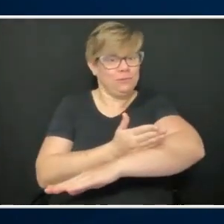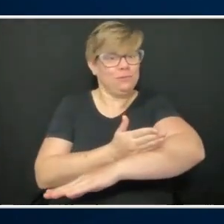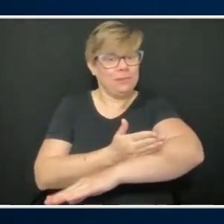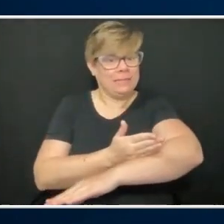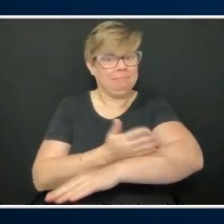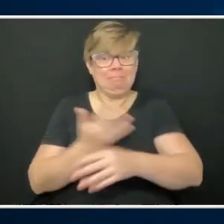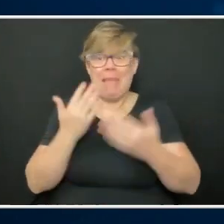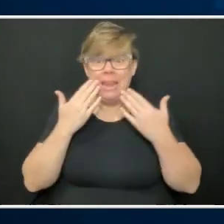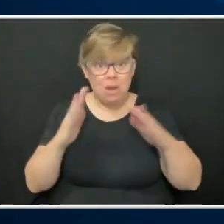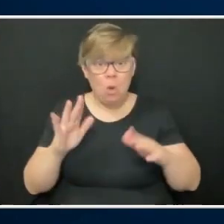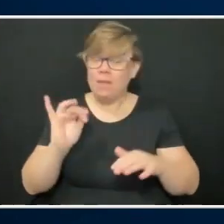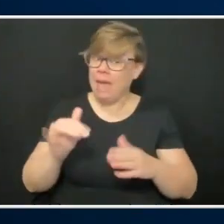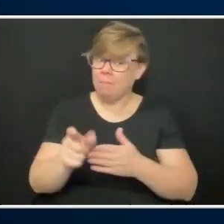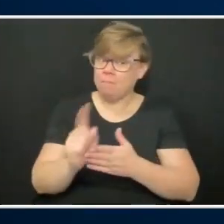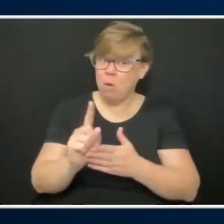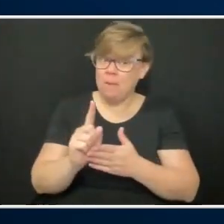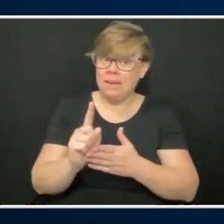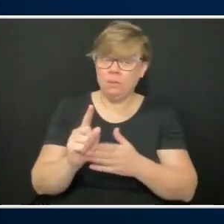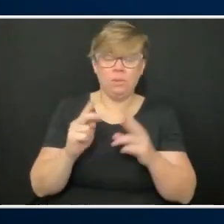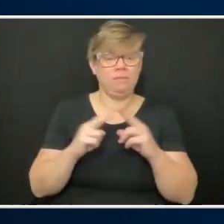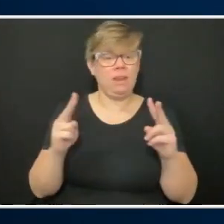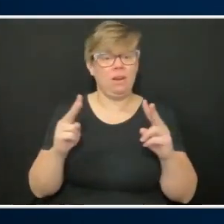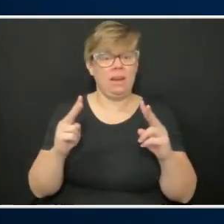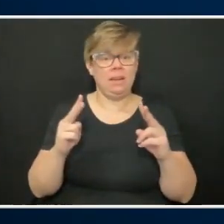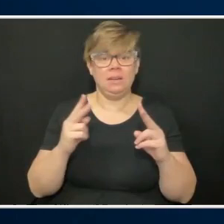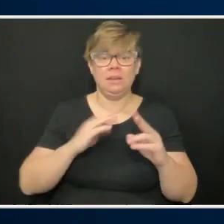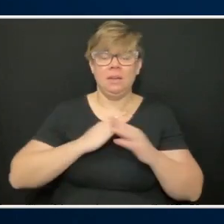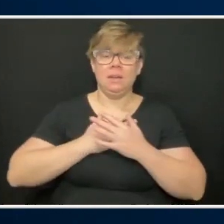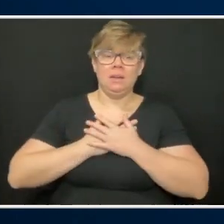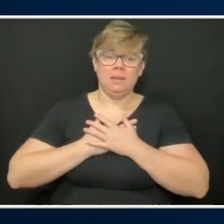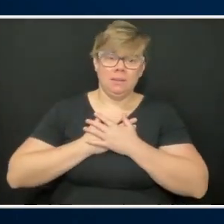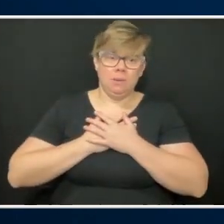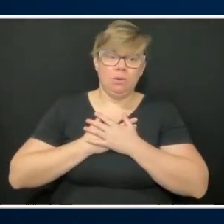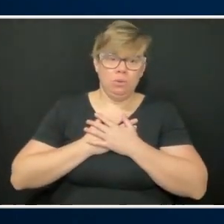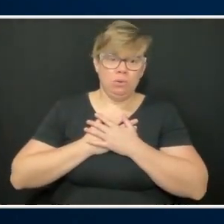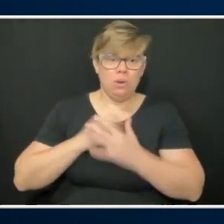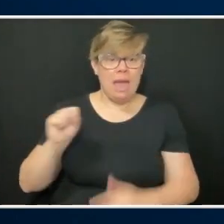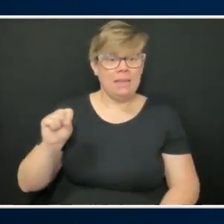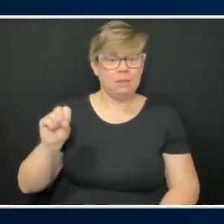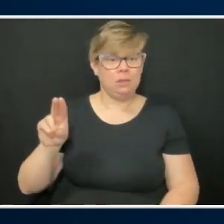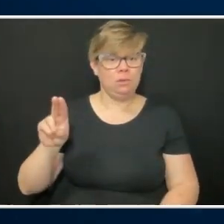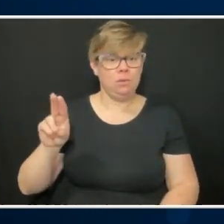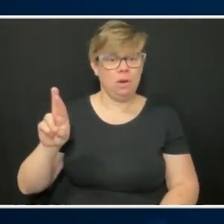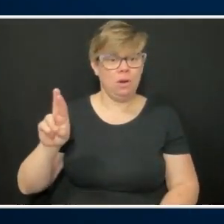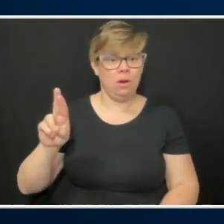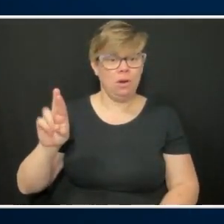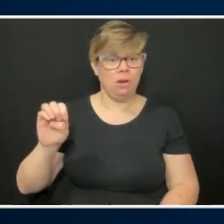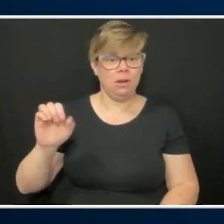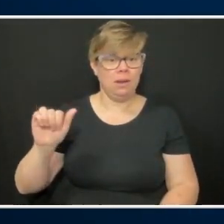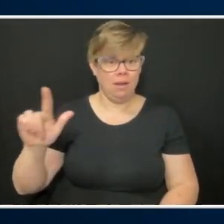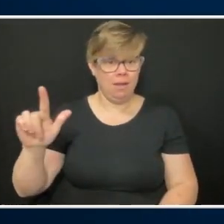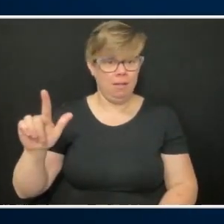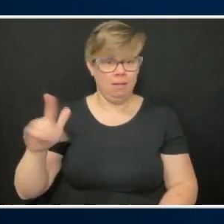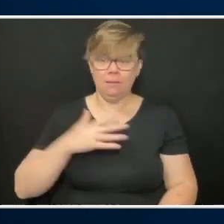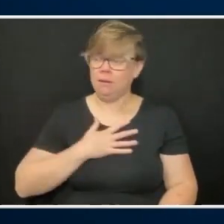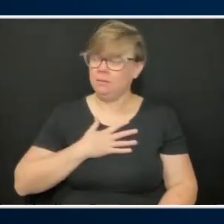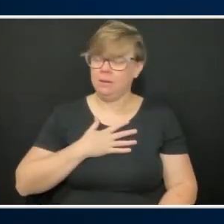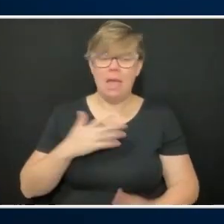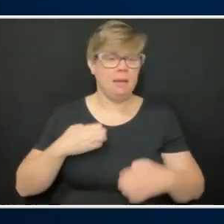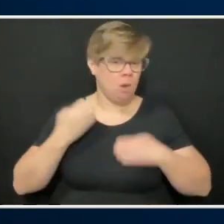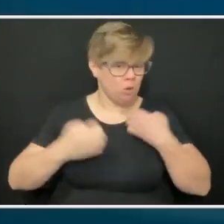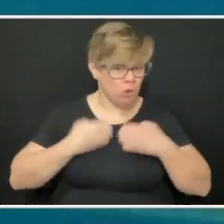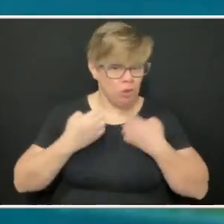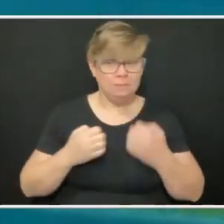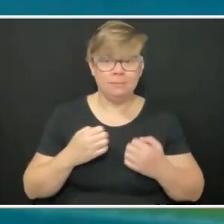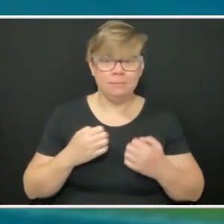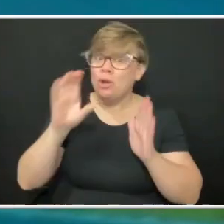So that moment was just very, very surreal, very sobering, very emotional. Those pictures say it all.